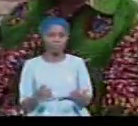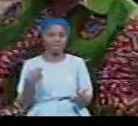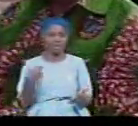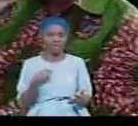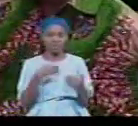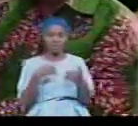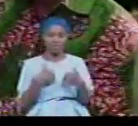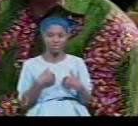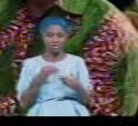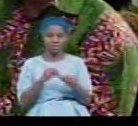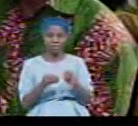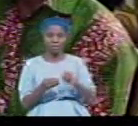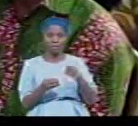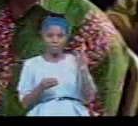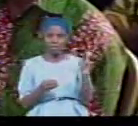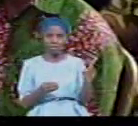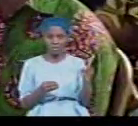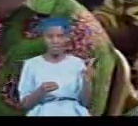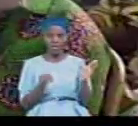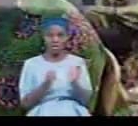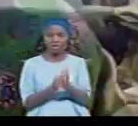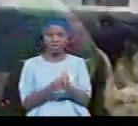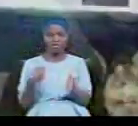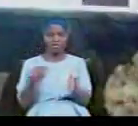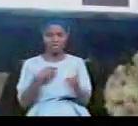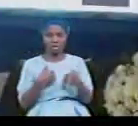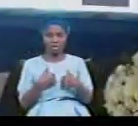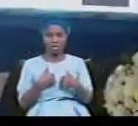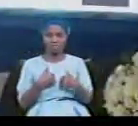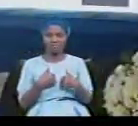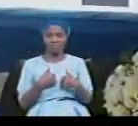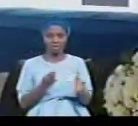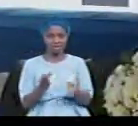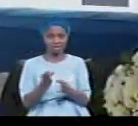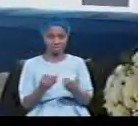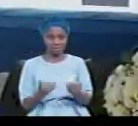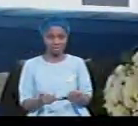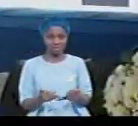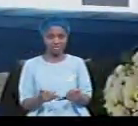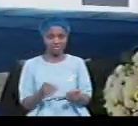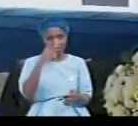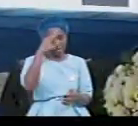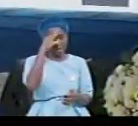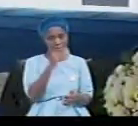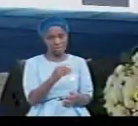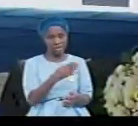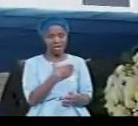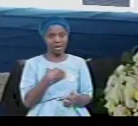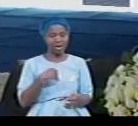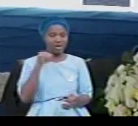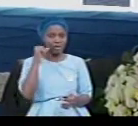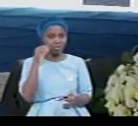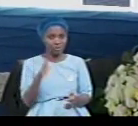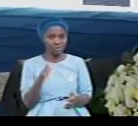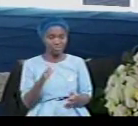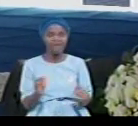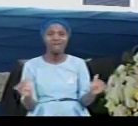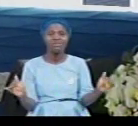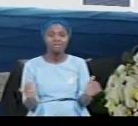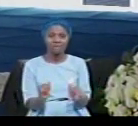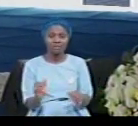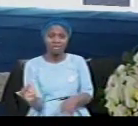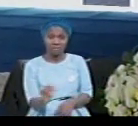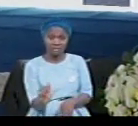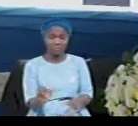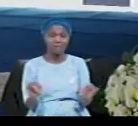number one that we've dealt with now, men and women, the same measure of